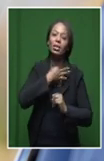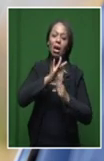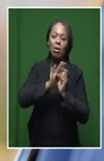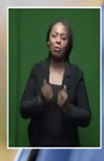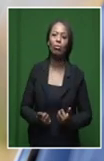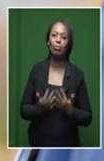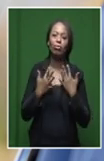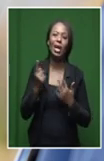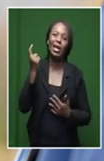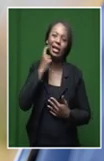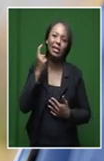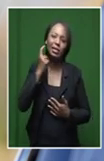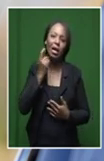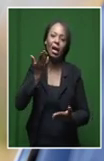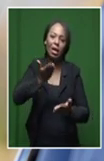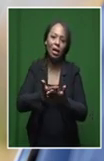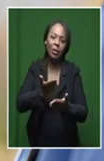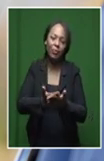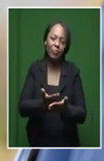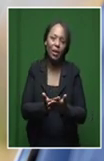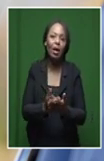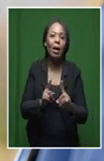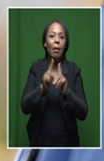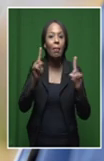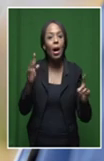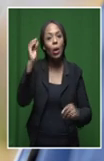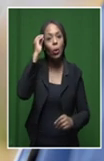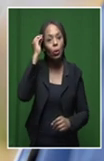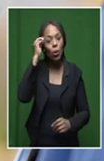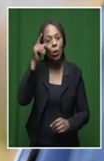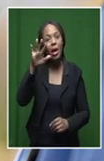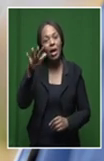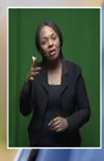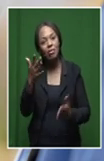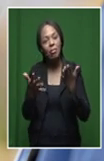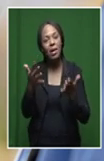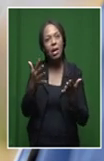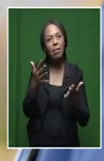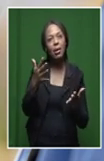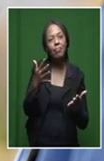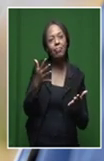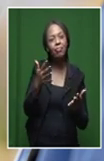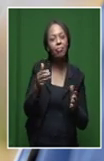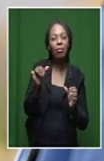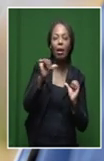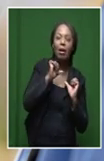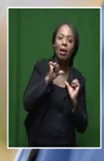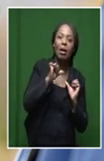infection. But we also know that if we are to return to any sort